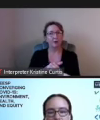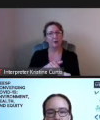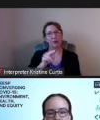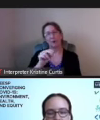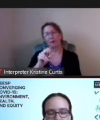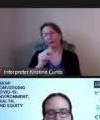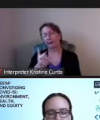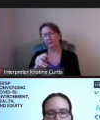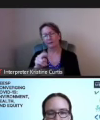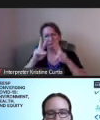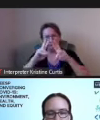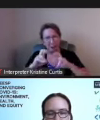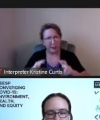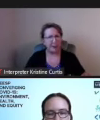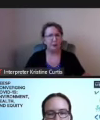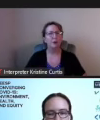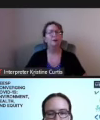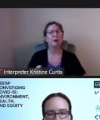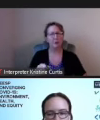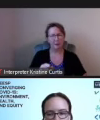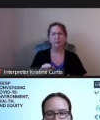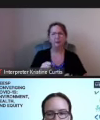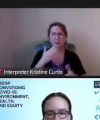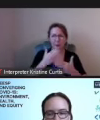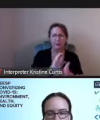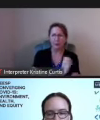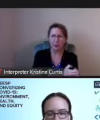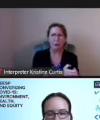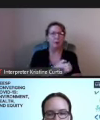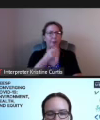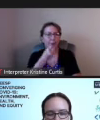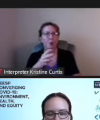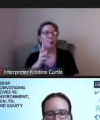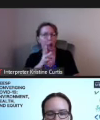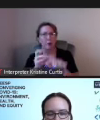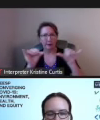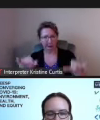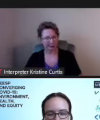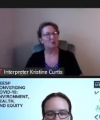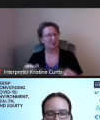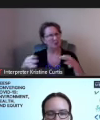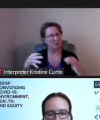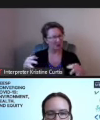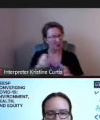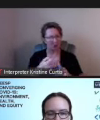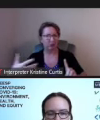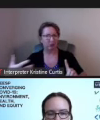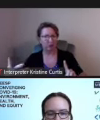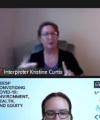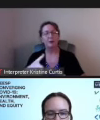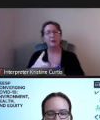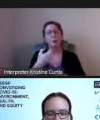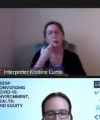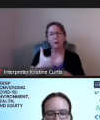on designing sustainable and culturally sensitive food, energy, water systems. She recently received 2 COVID-19 emergency